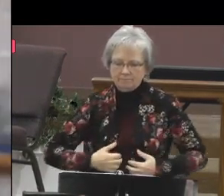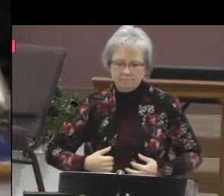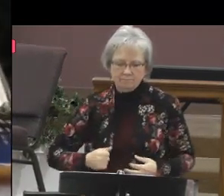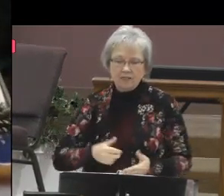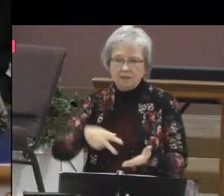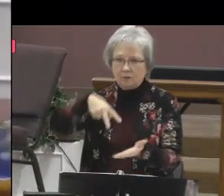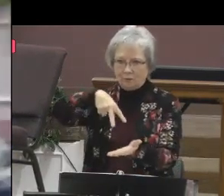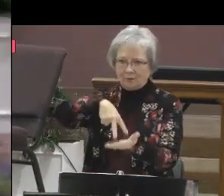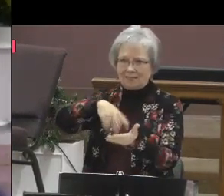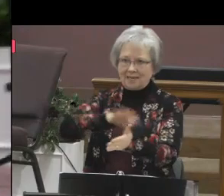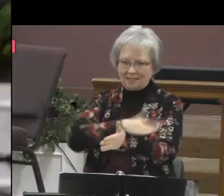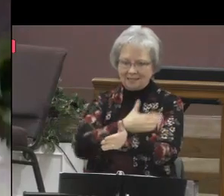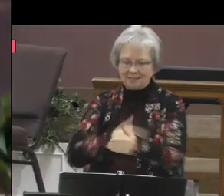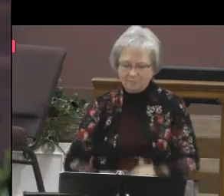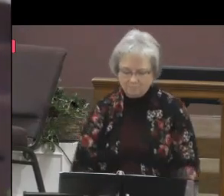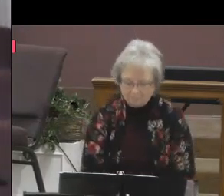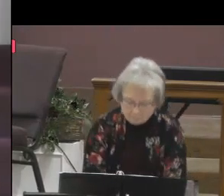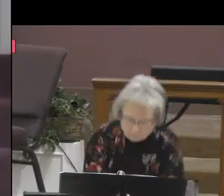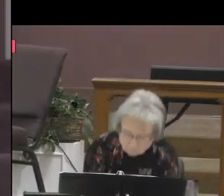Let's stand and sing together.